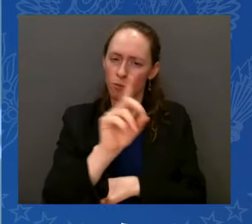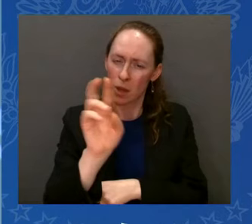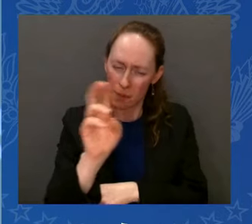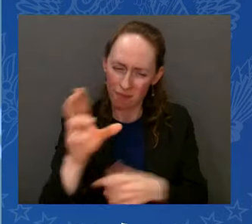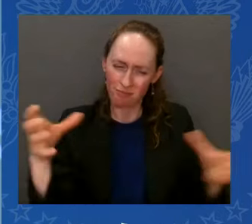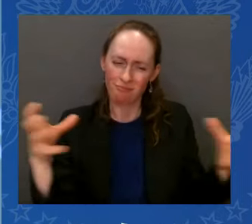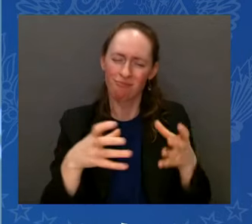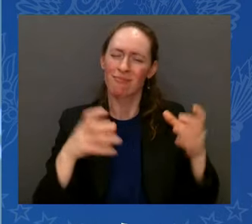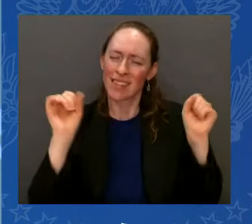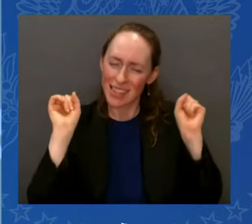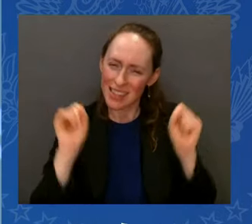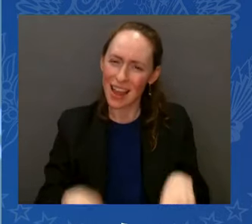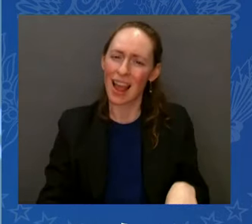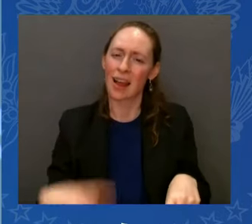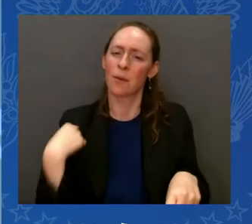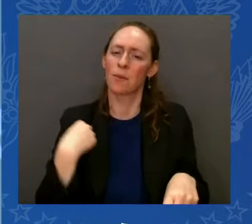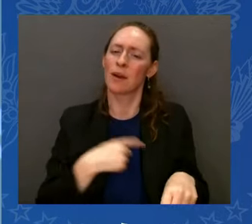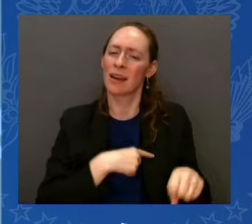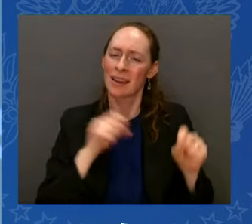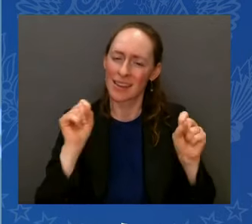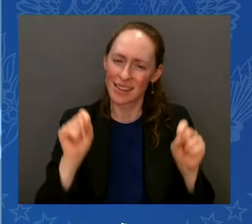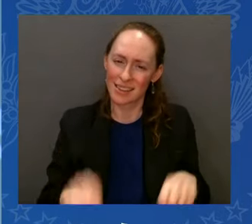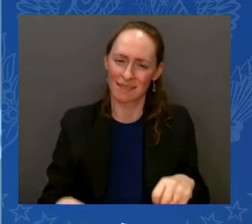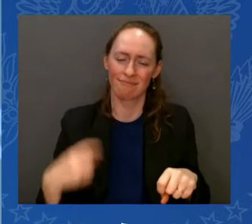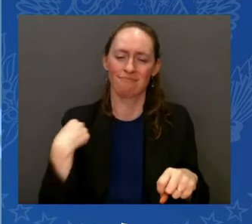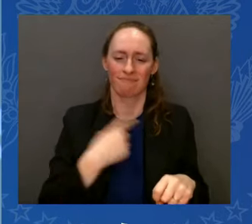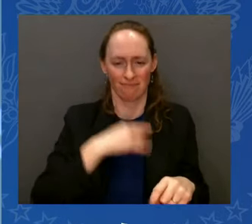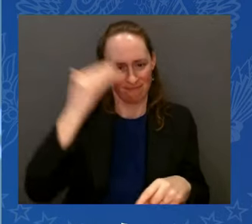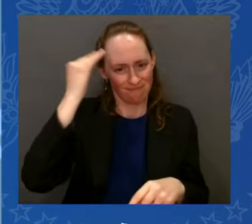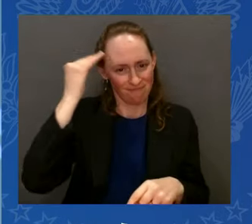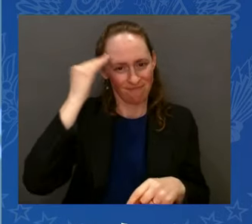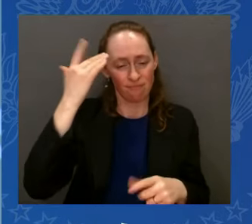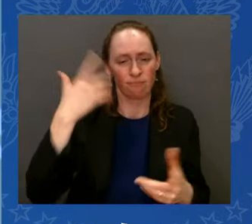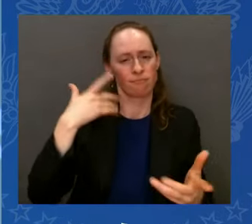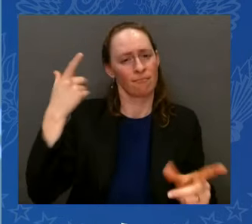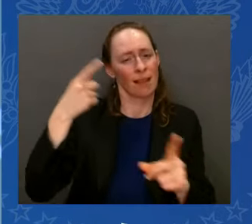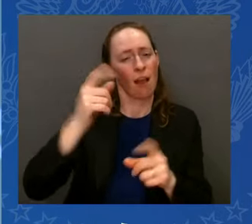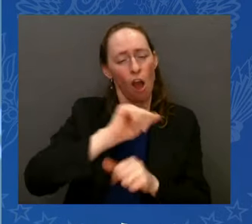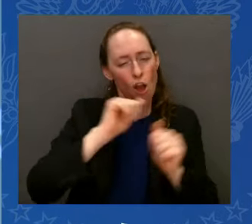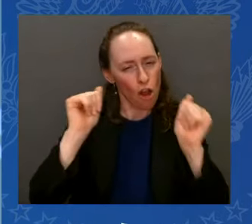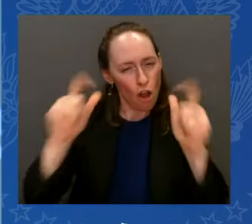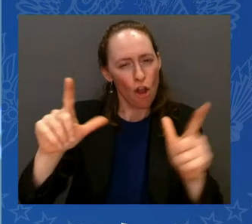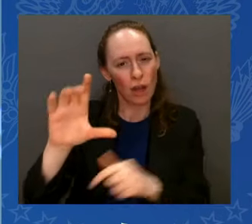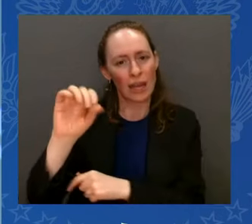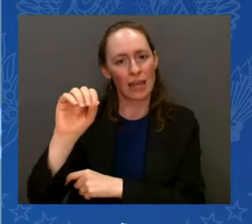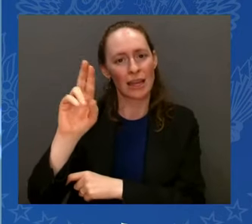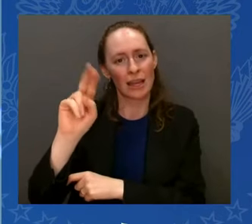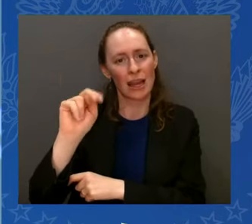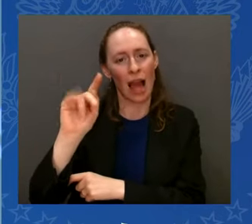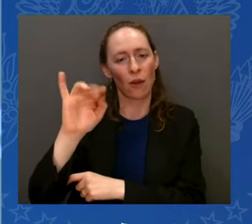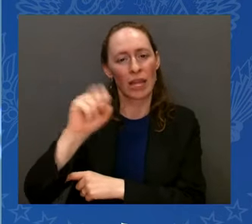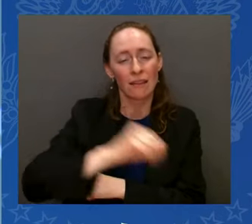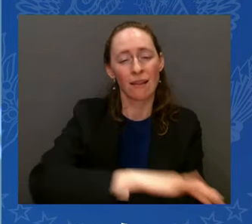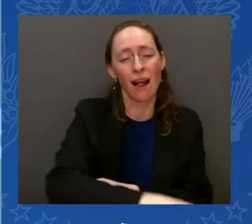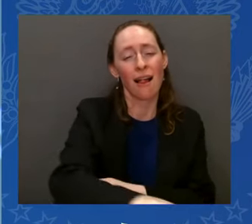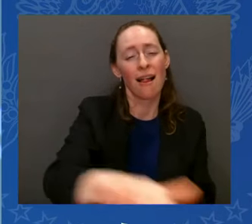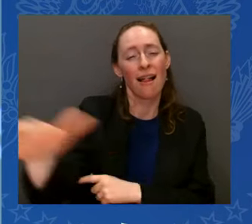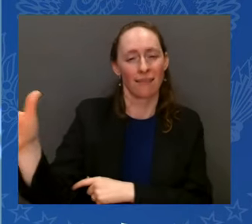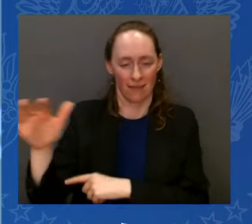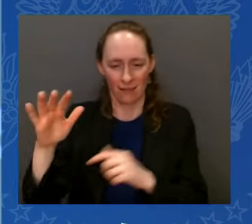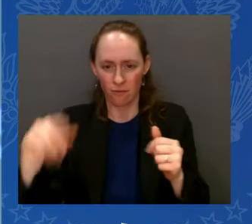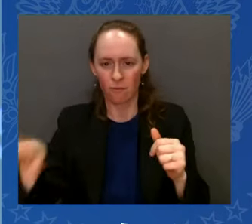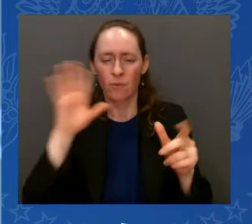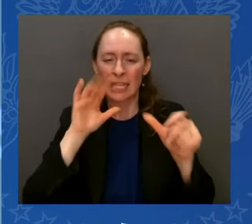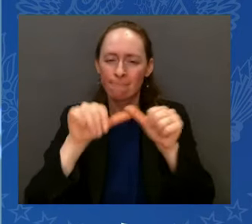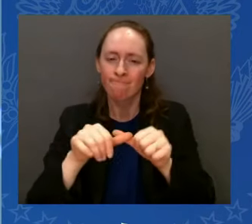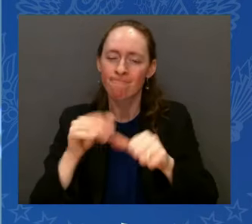in America, our best days are ahead of us. They're not behind us. This is the United States of America, for God's sake. There's